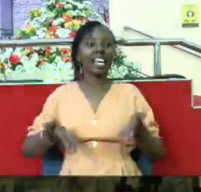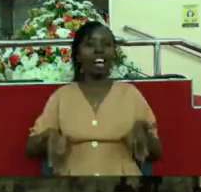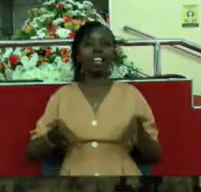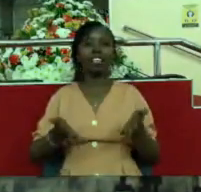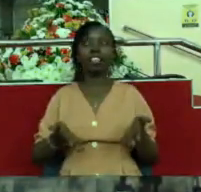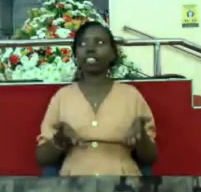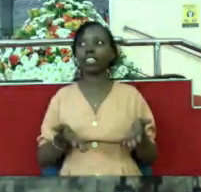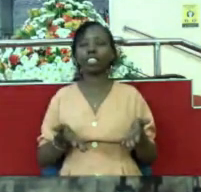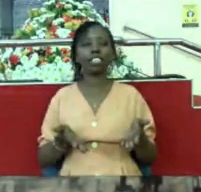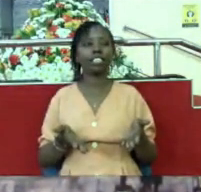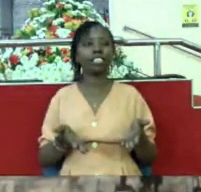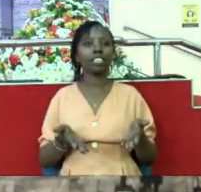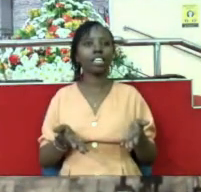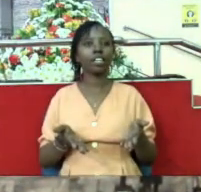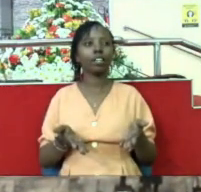anafanya.